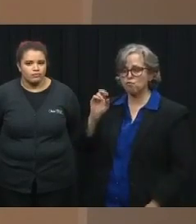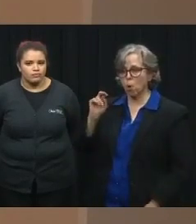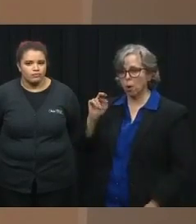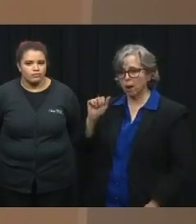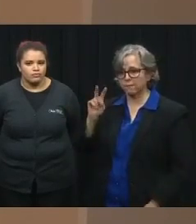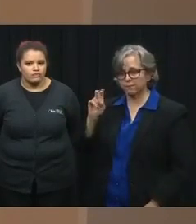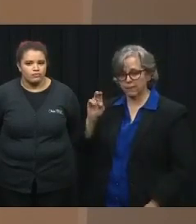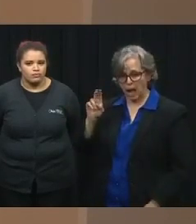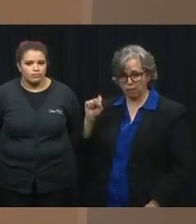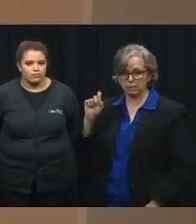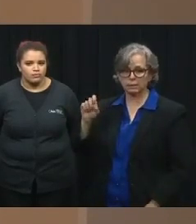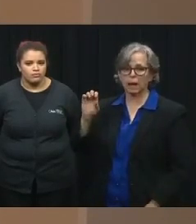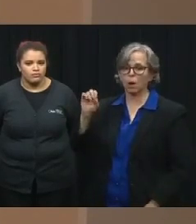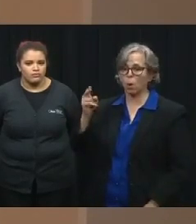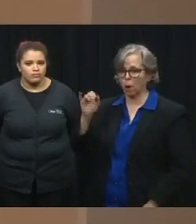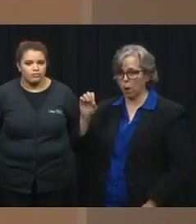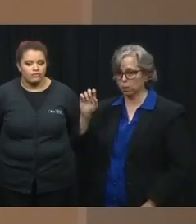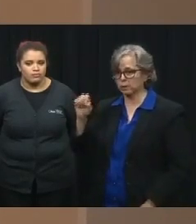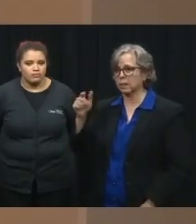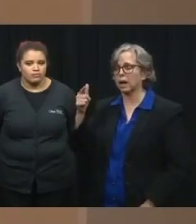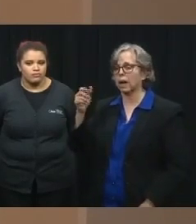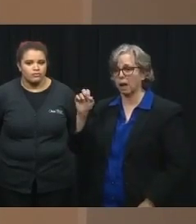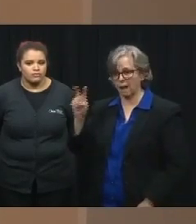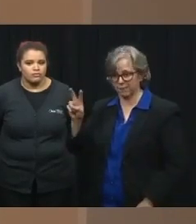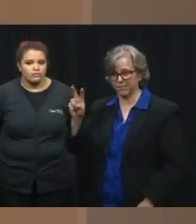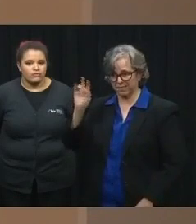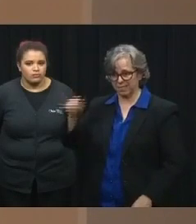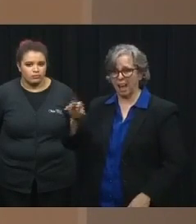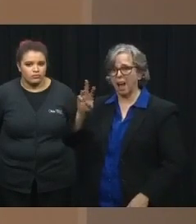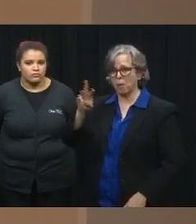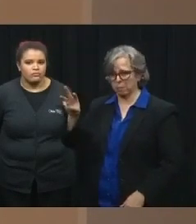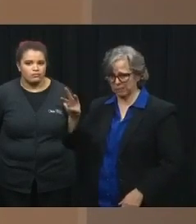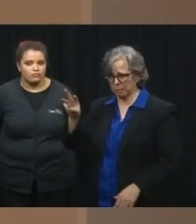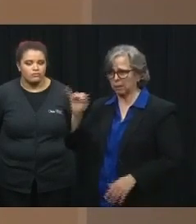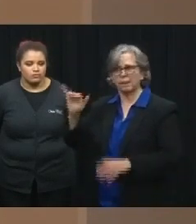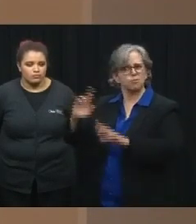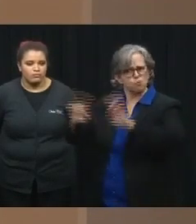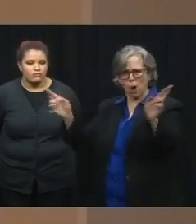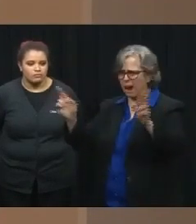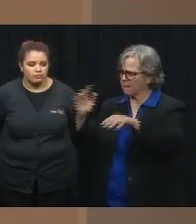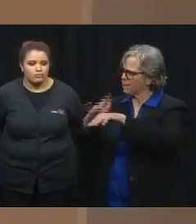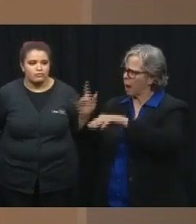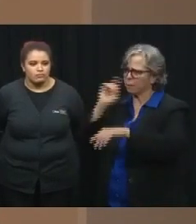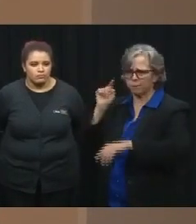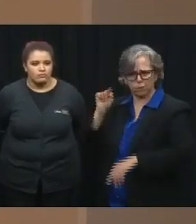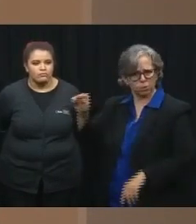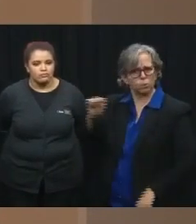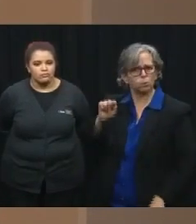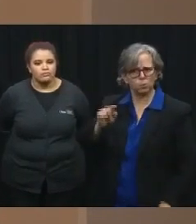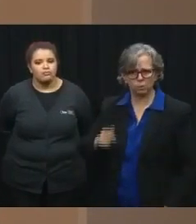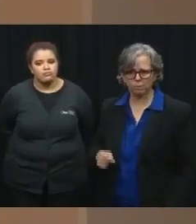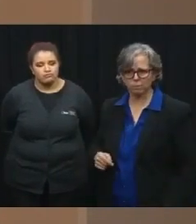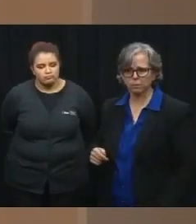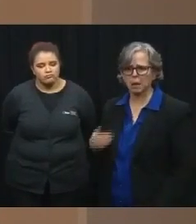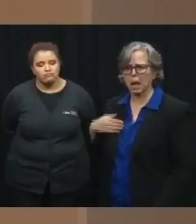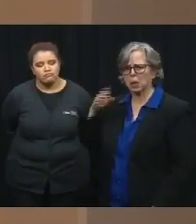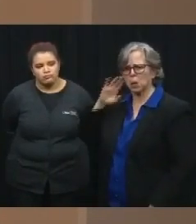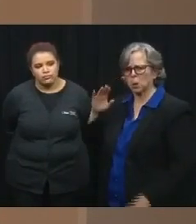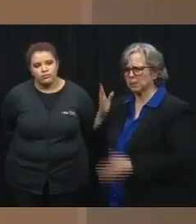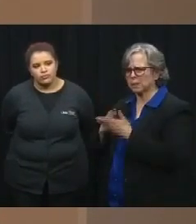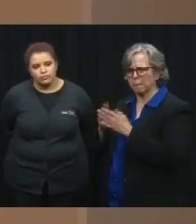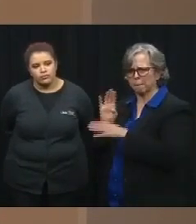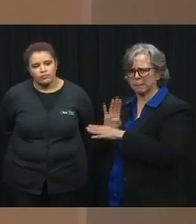coronavirus.ohio.gov website. I understand that there are some businesses maybe independently operating